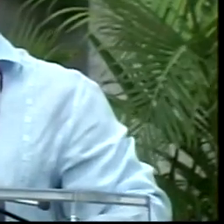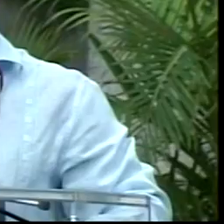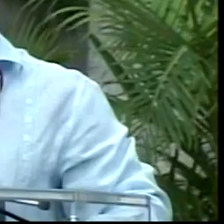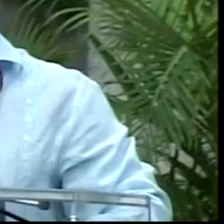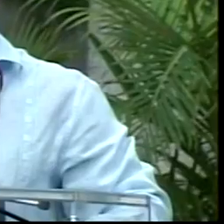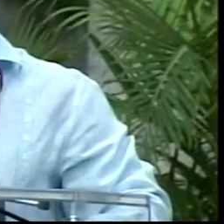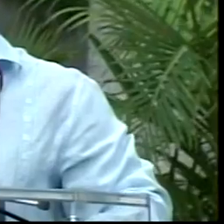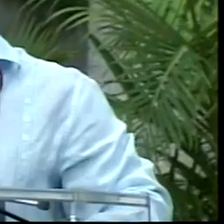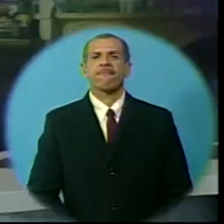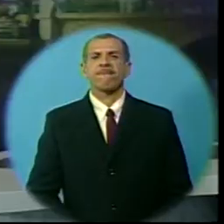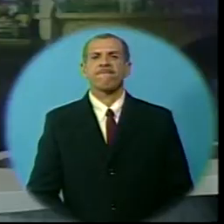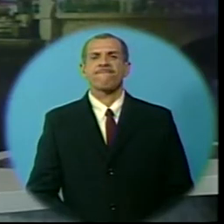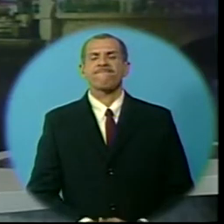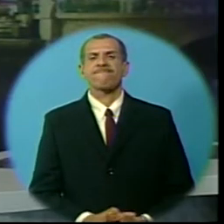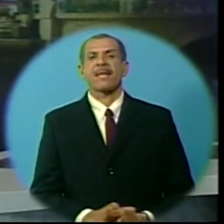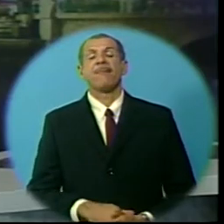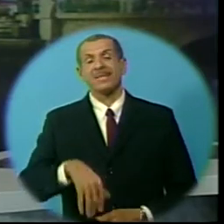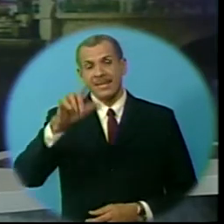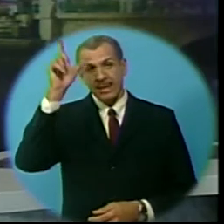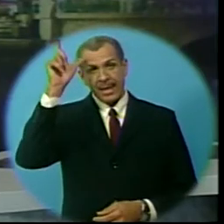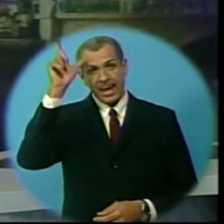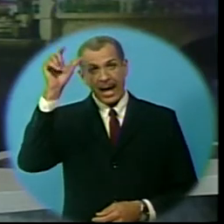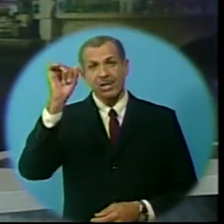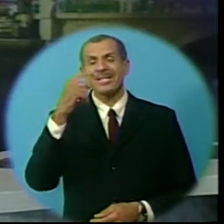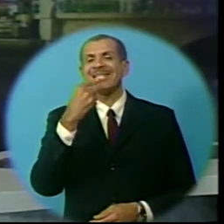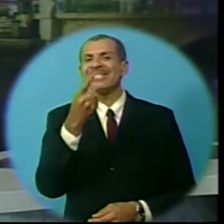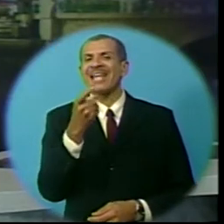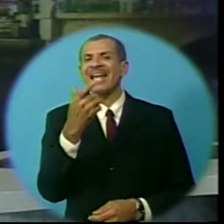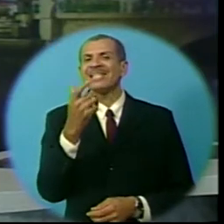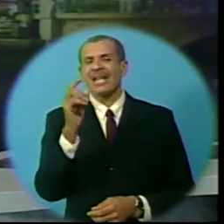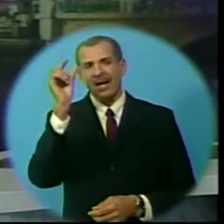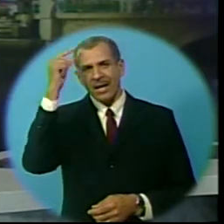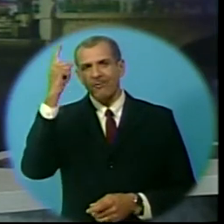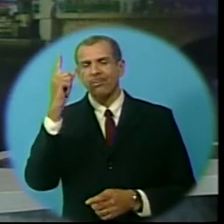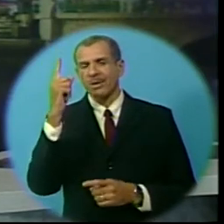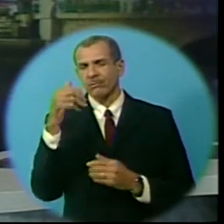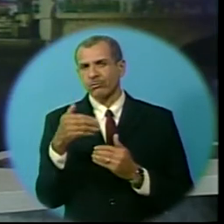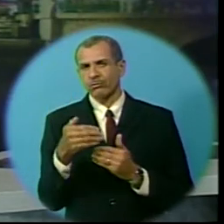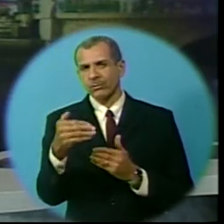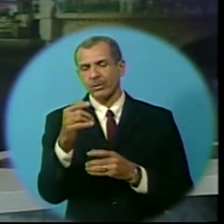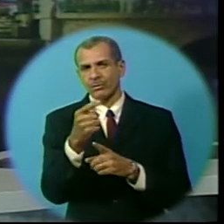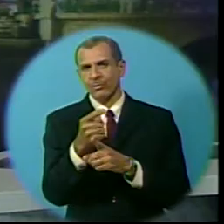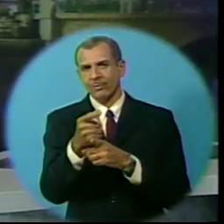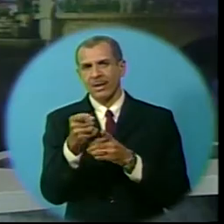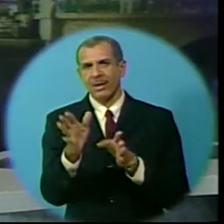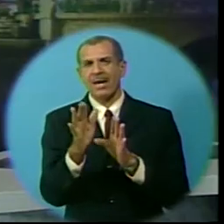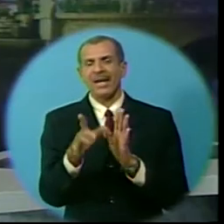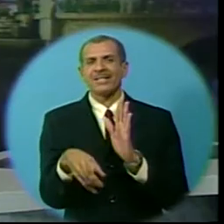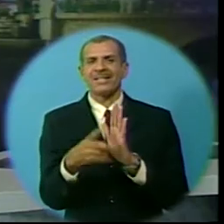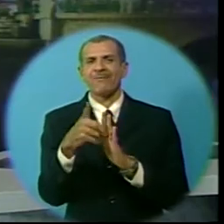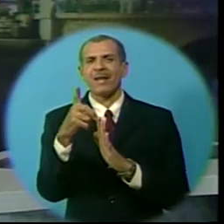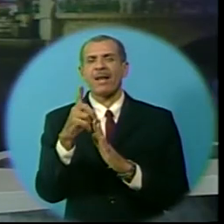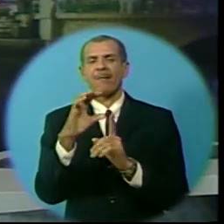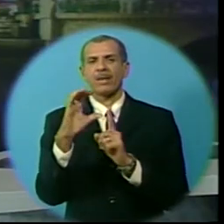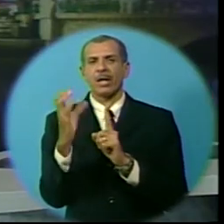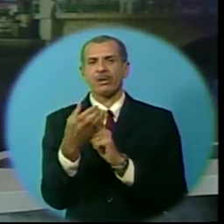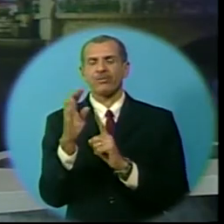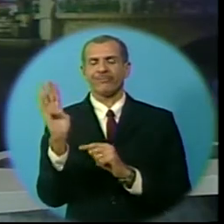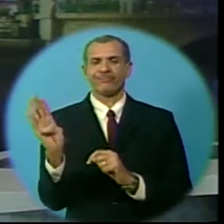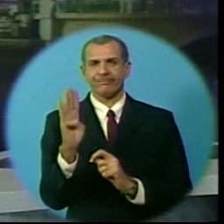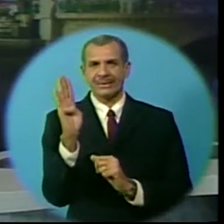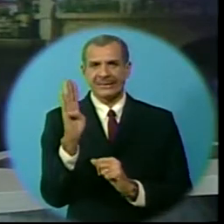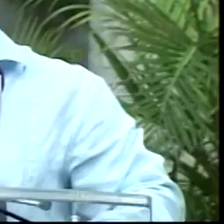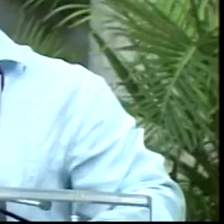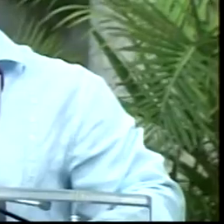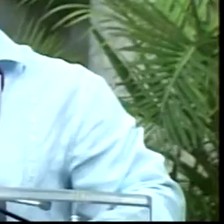shores. Mr. Lashley says government is moving in the right direction as it develops Barbados cultural industries.